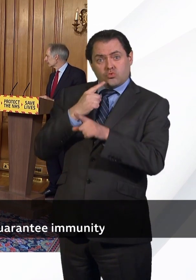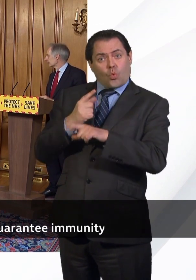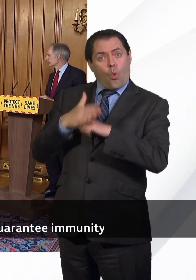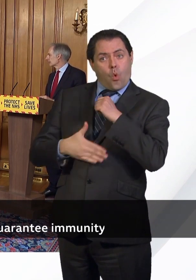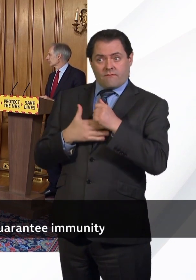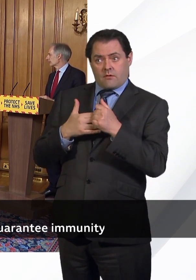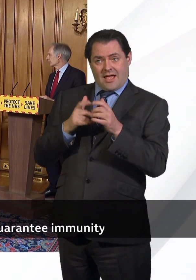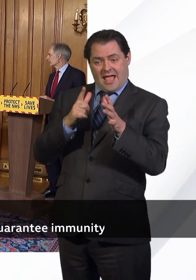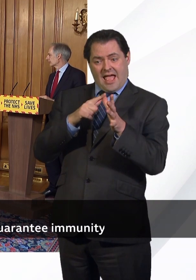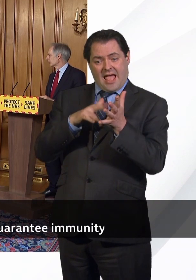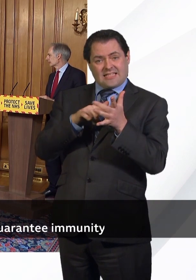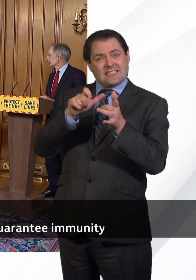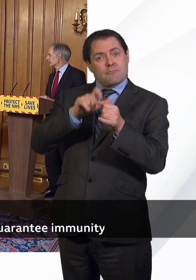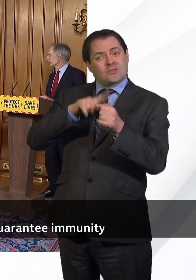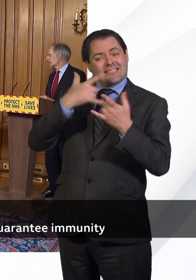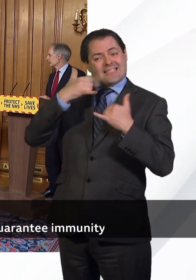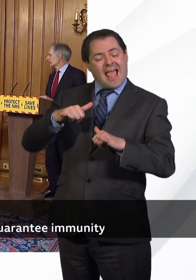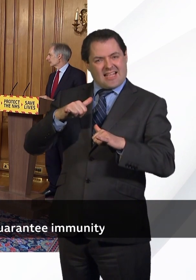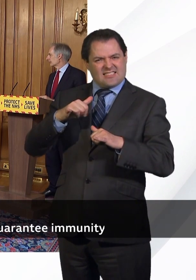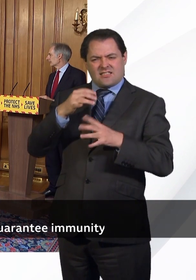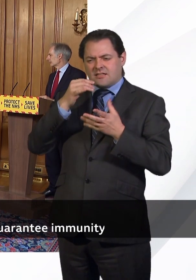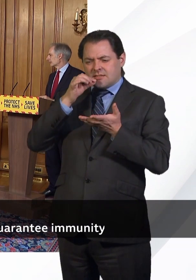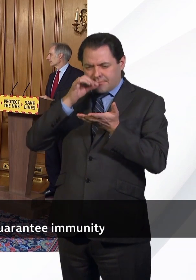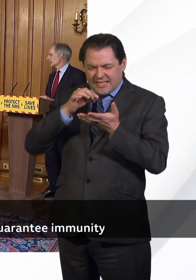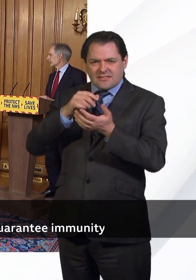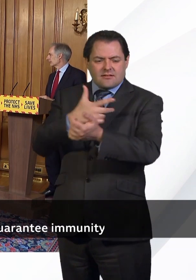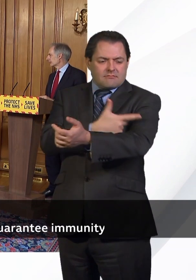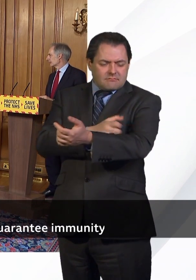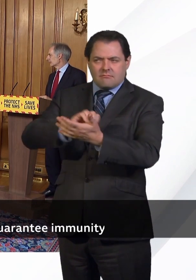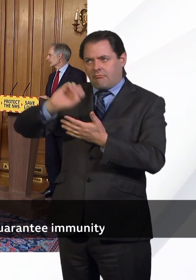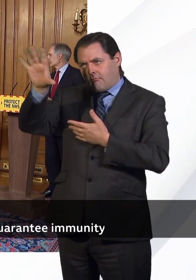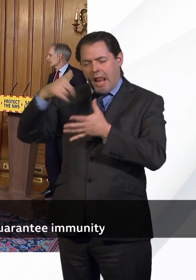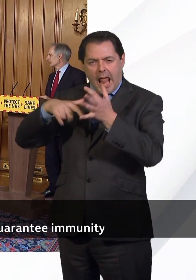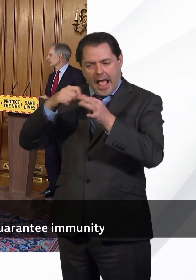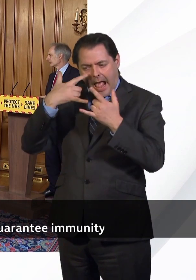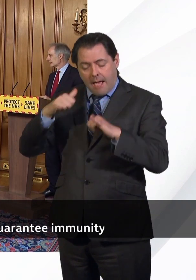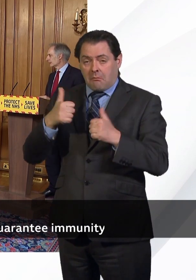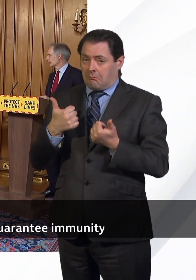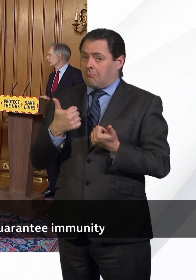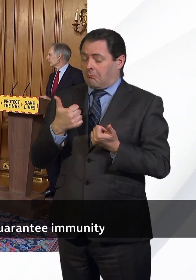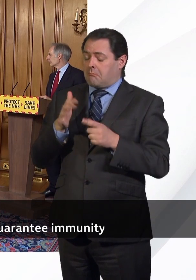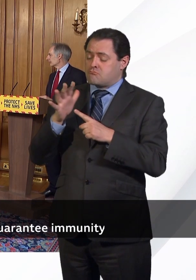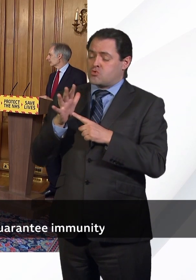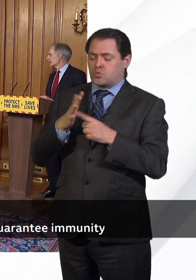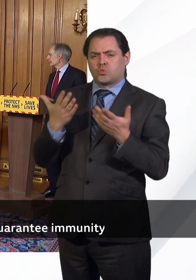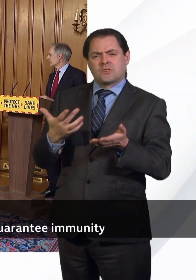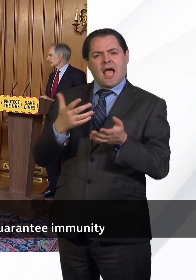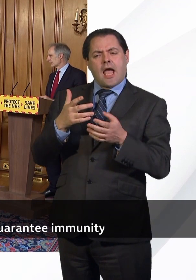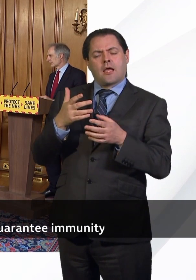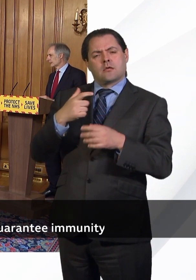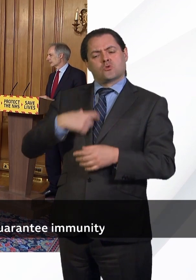in antibody testing, especially the lab-based antibody testing, is very important. Today, Roche, the